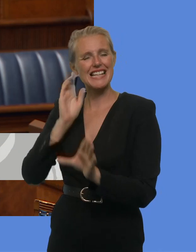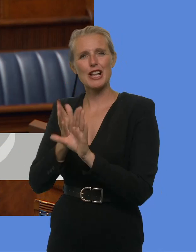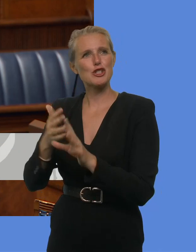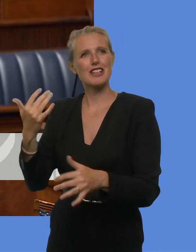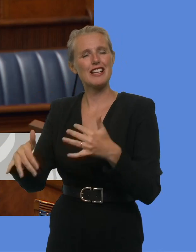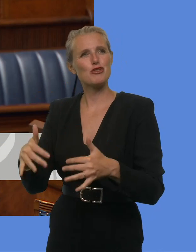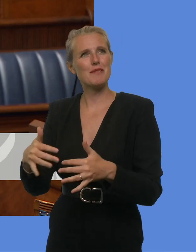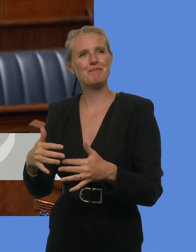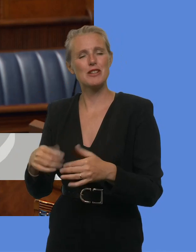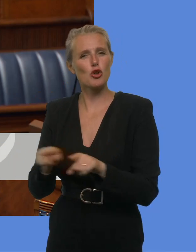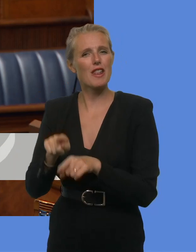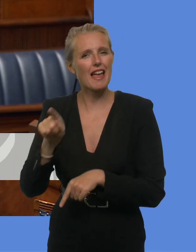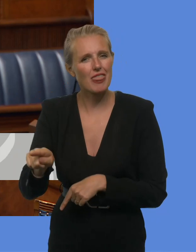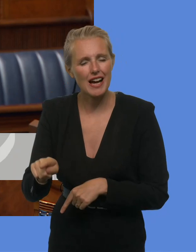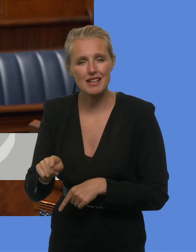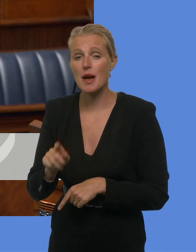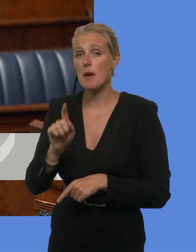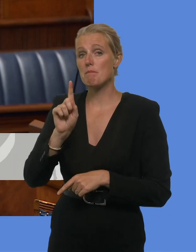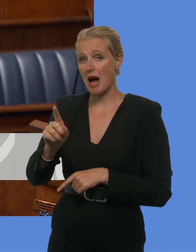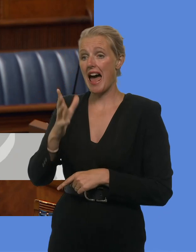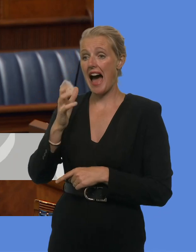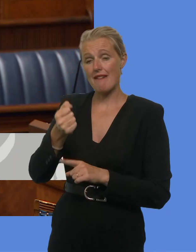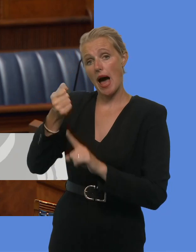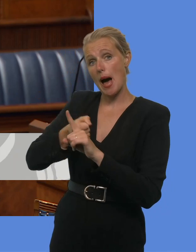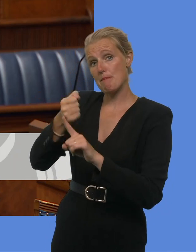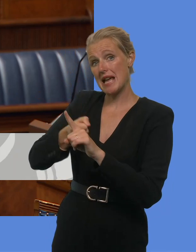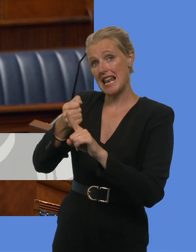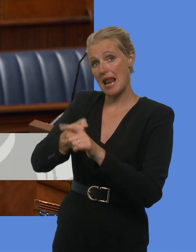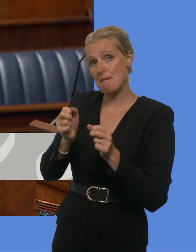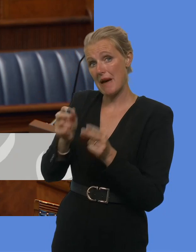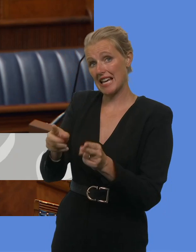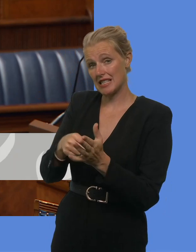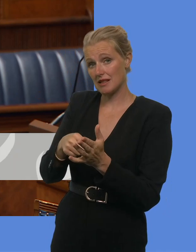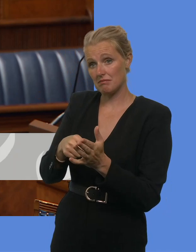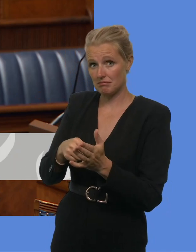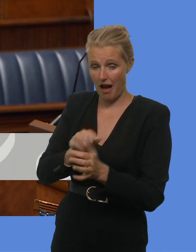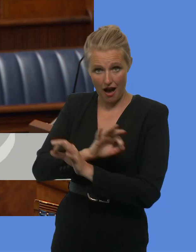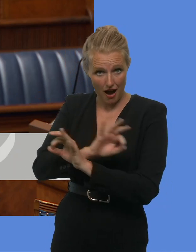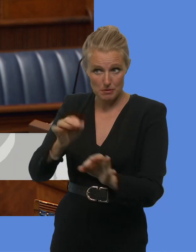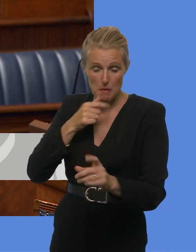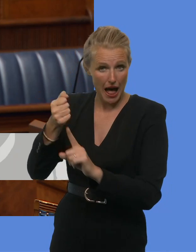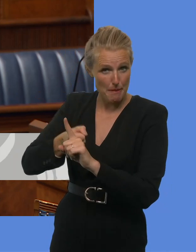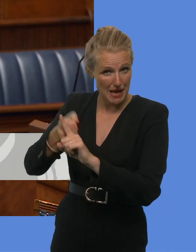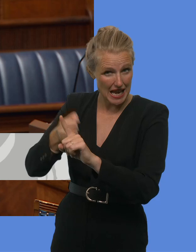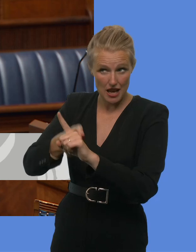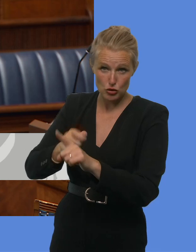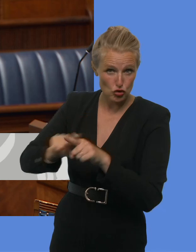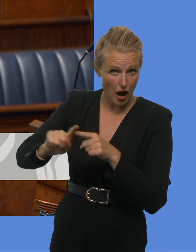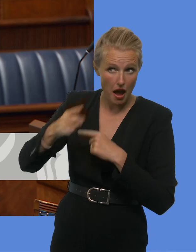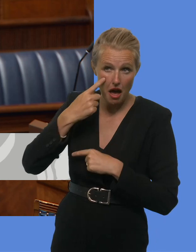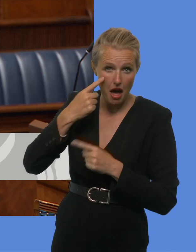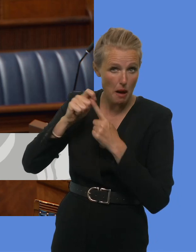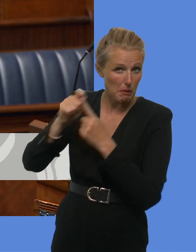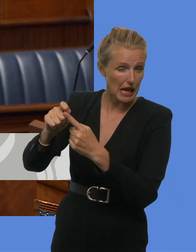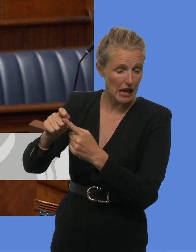at times. But I know that there is an appeal mechanism. I would encourage people to appeal and to look at that. But in the meantime,